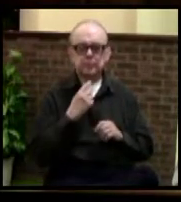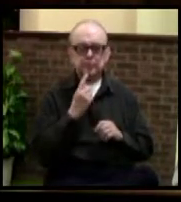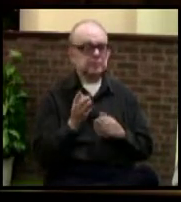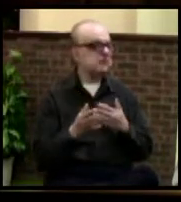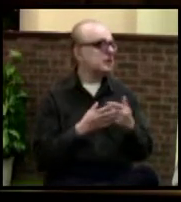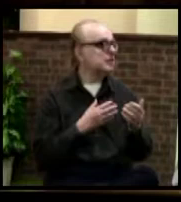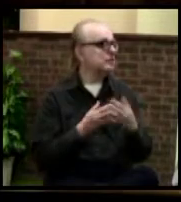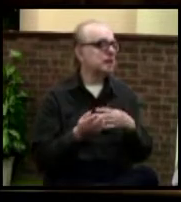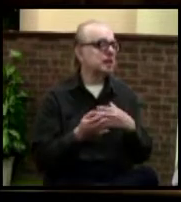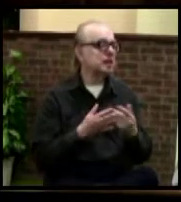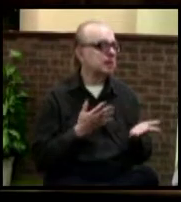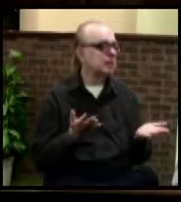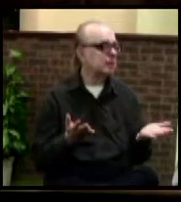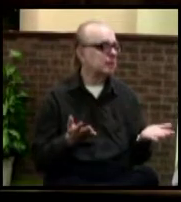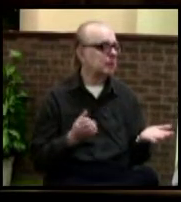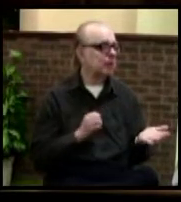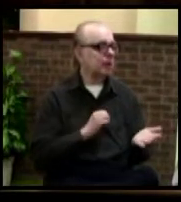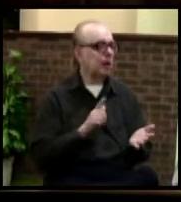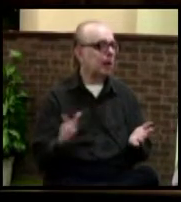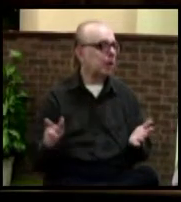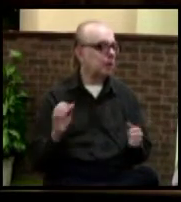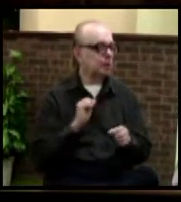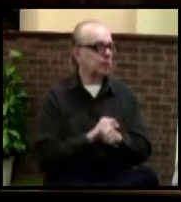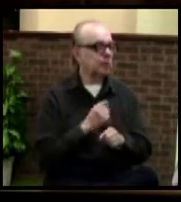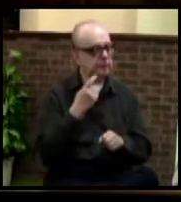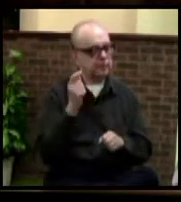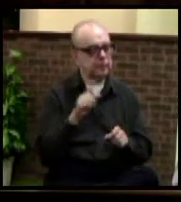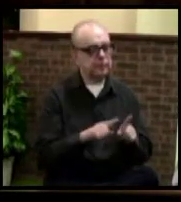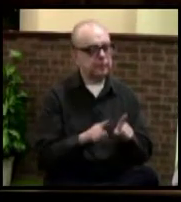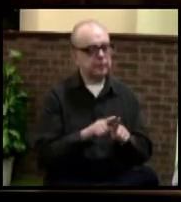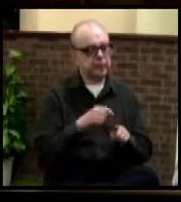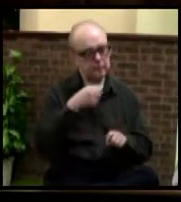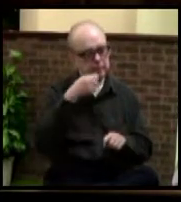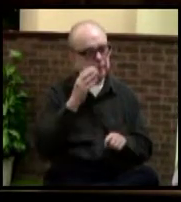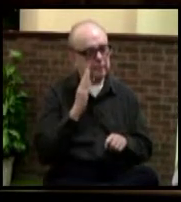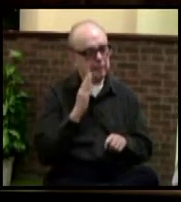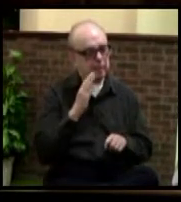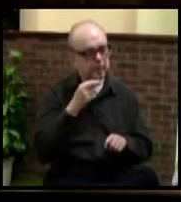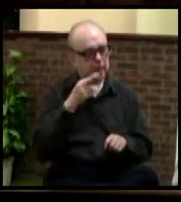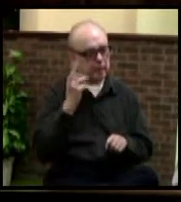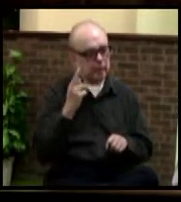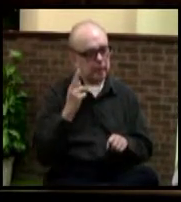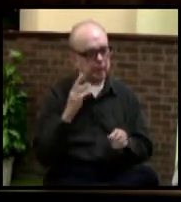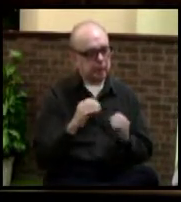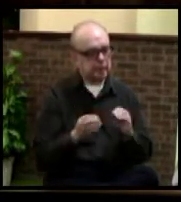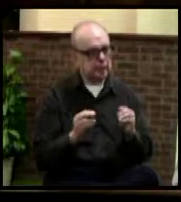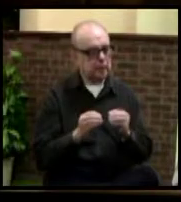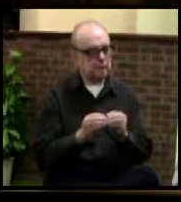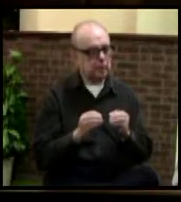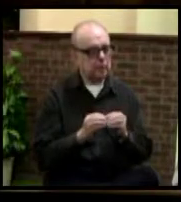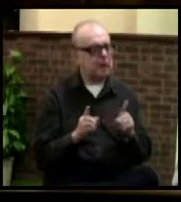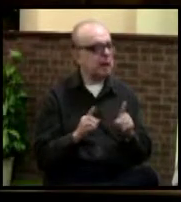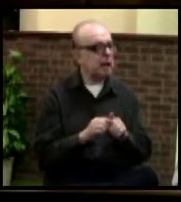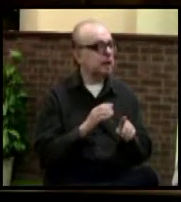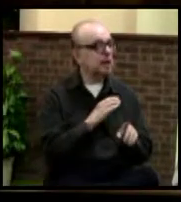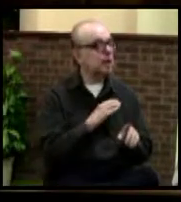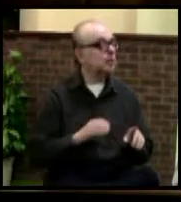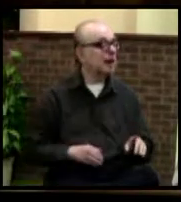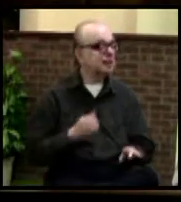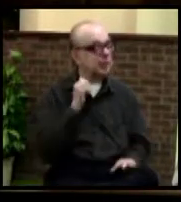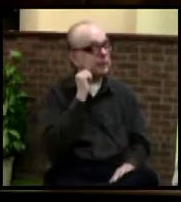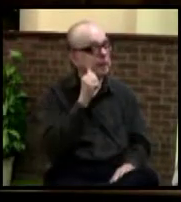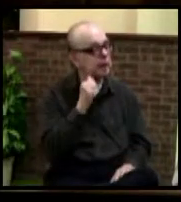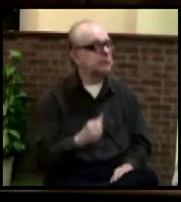And can I say to you, it doesn't matter. We're all working for the same purpose, and that is to become more like Christ every